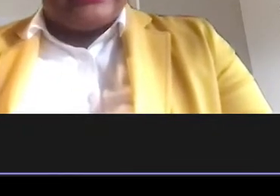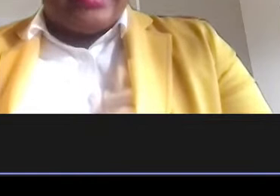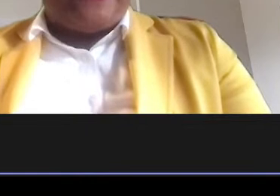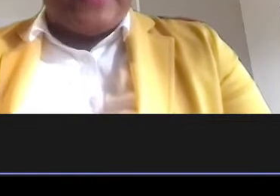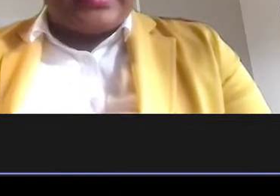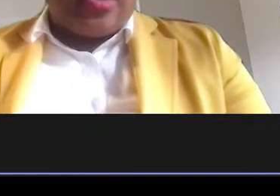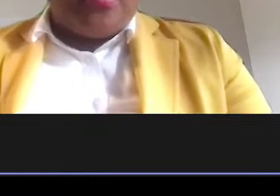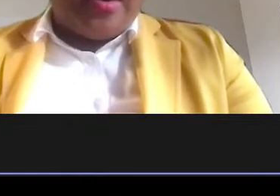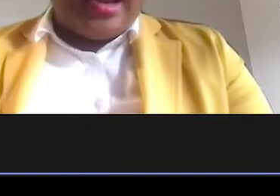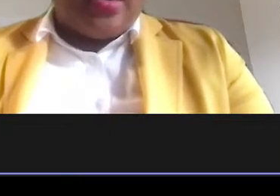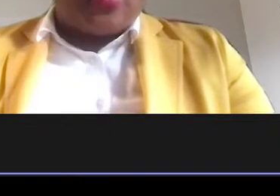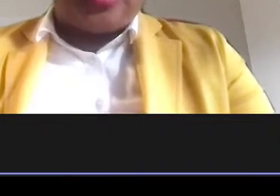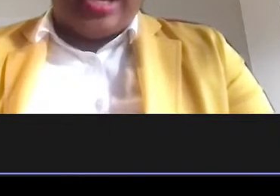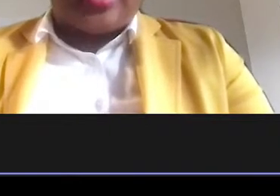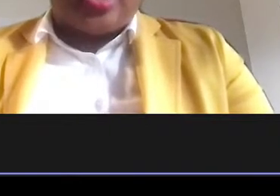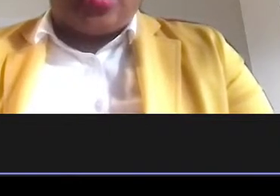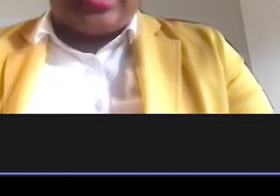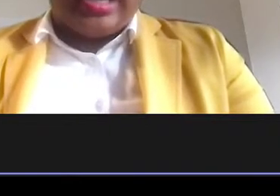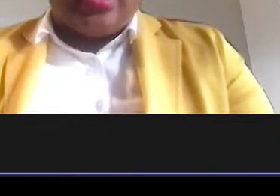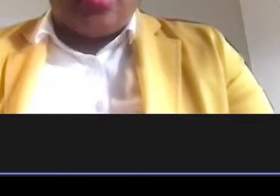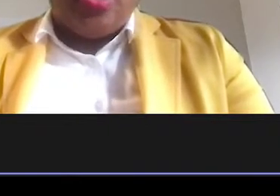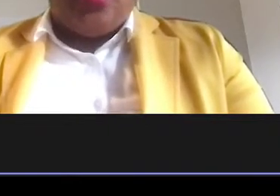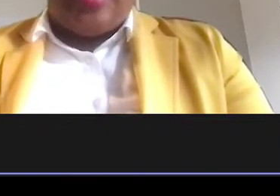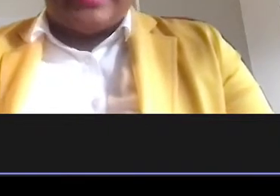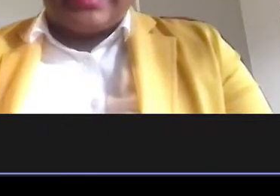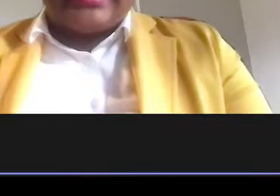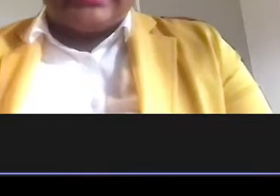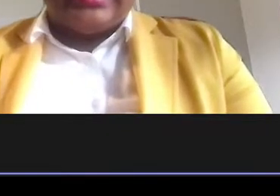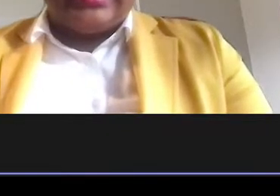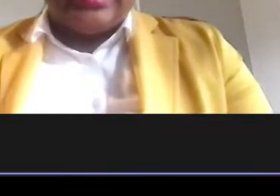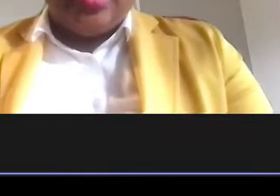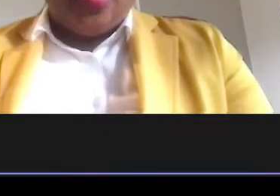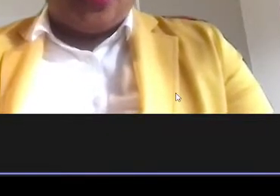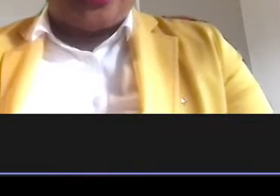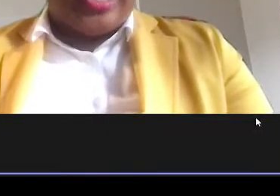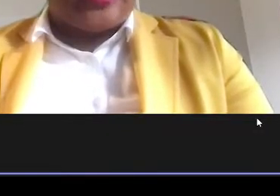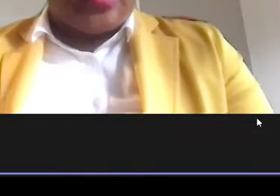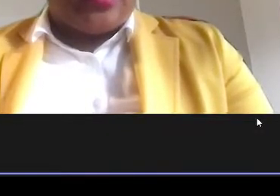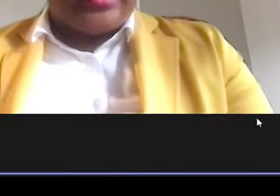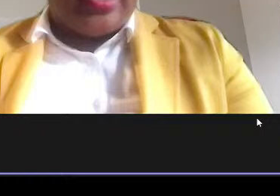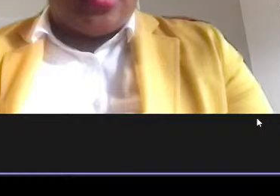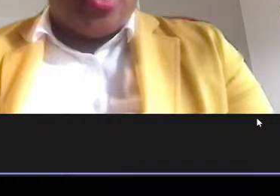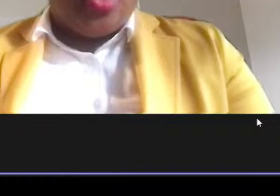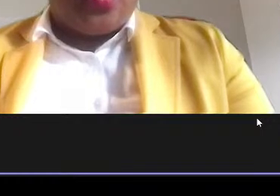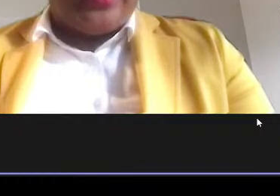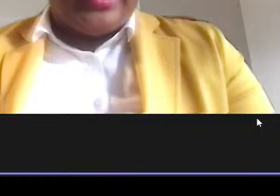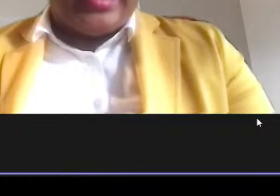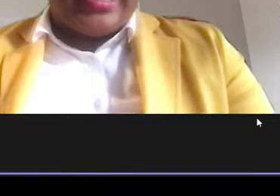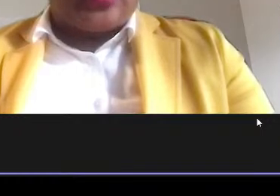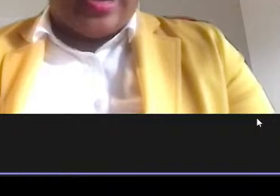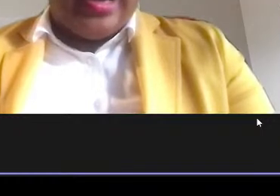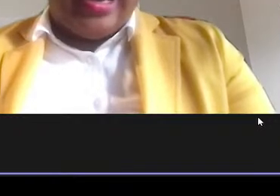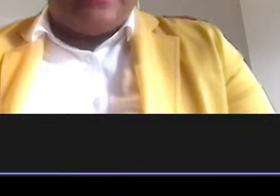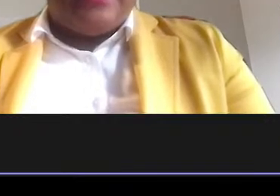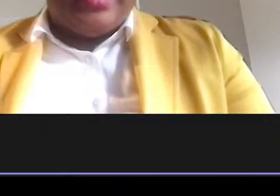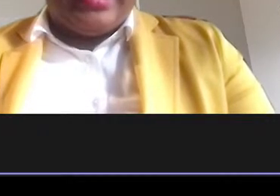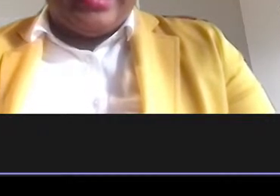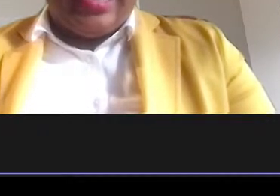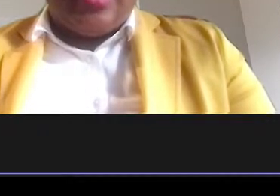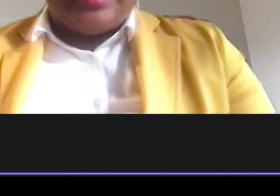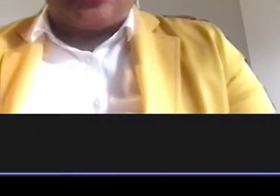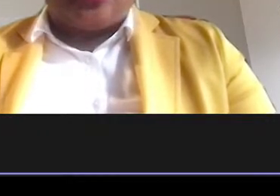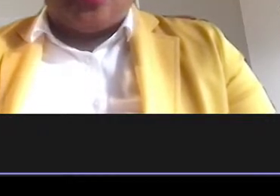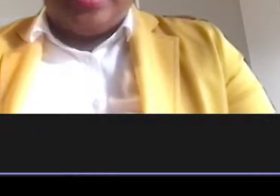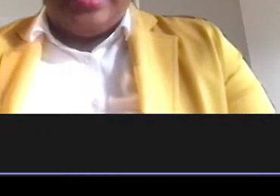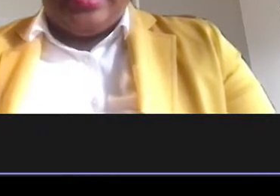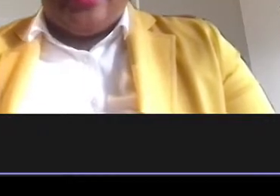ngoba egcineni siyafisa ukubona ukushesha kohlelo lwama-title deeds, ukushesha kohlelo lokunikezwa